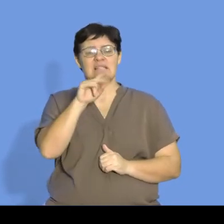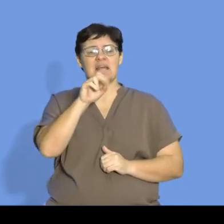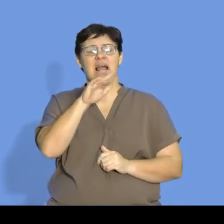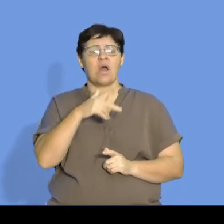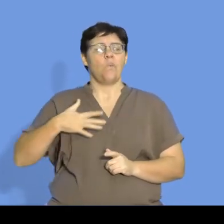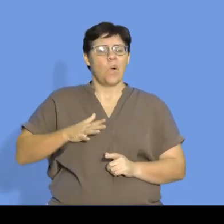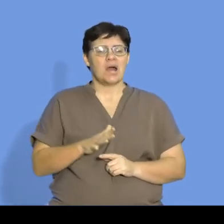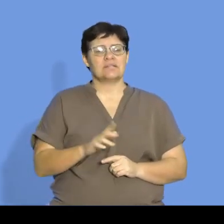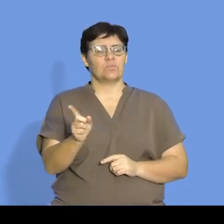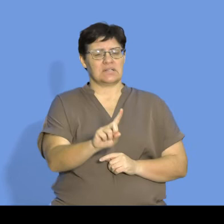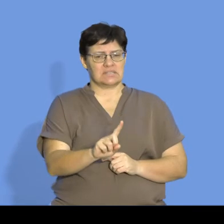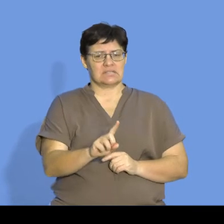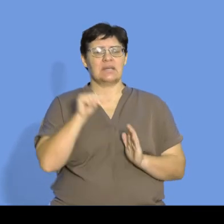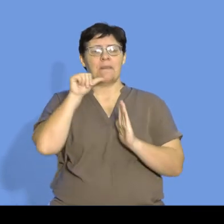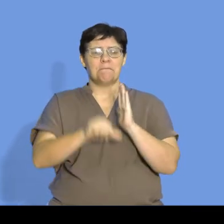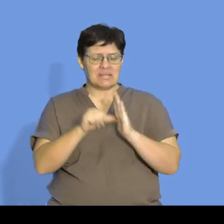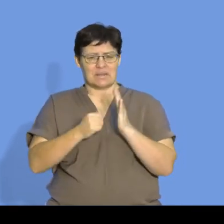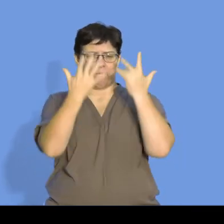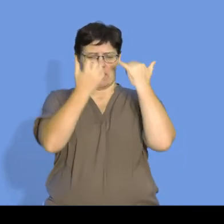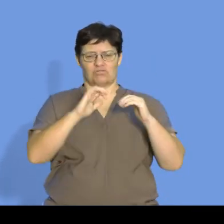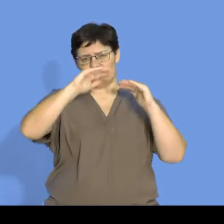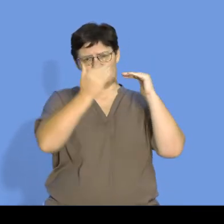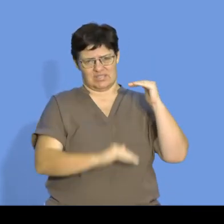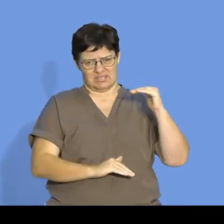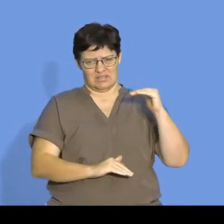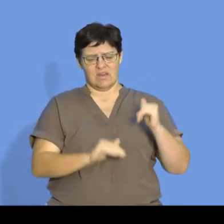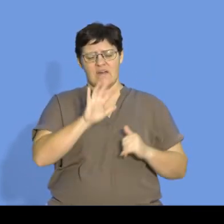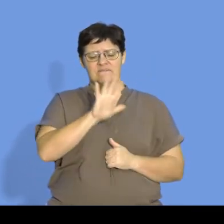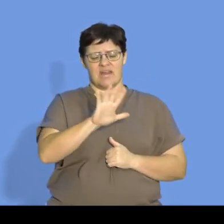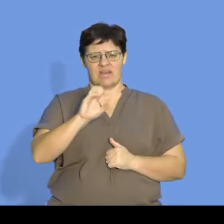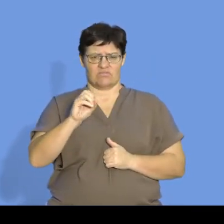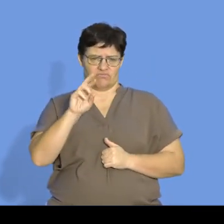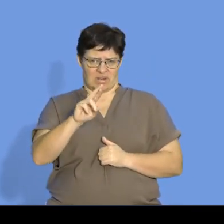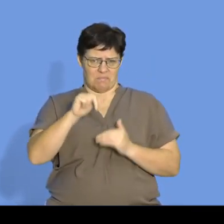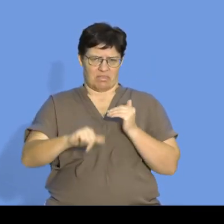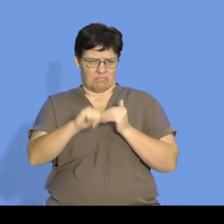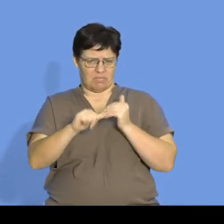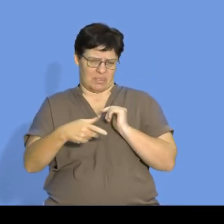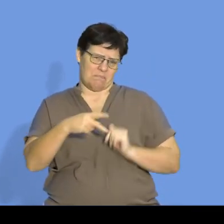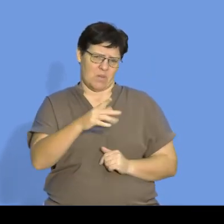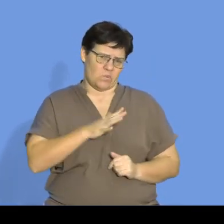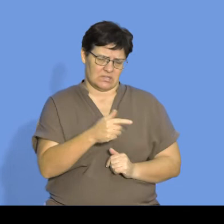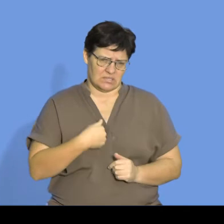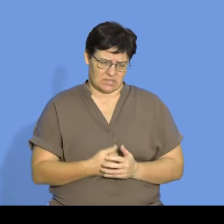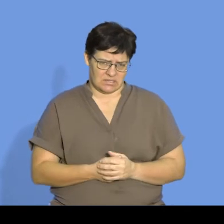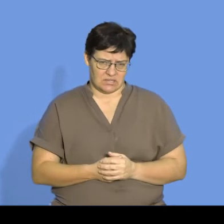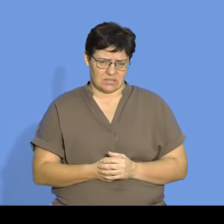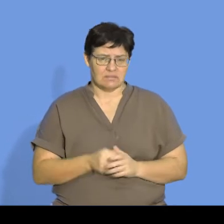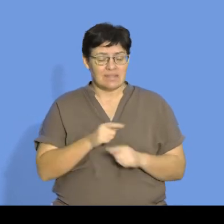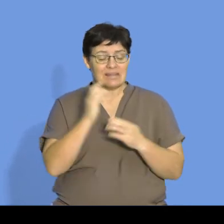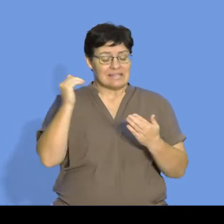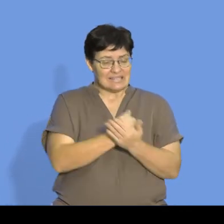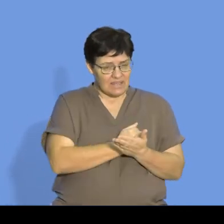Zanele wants to reduce the maintenance budget to 500 Rand per month and then use